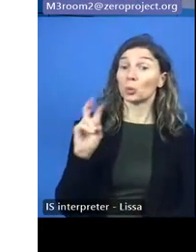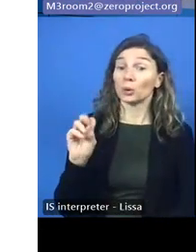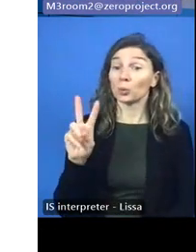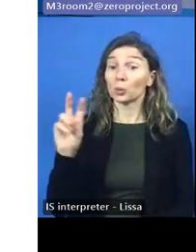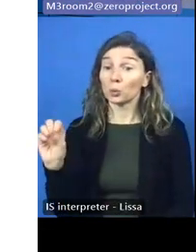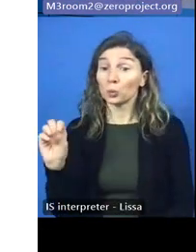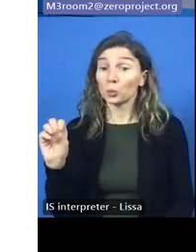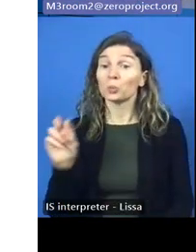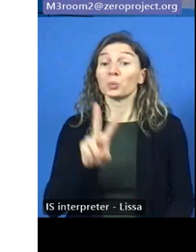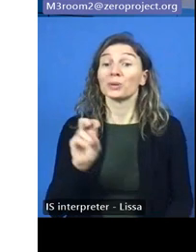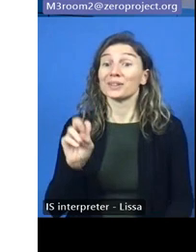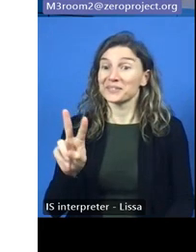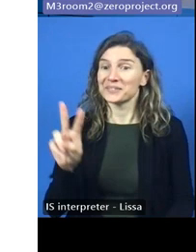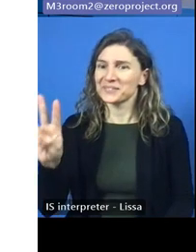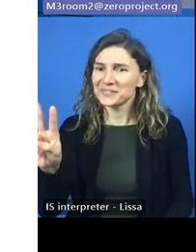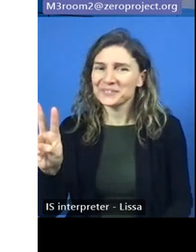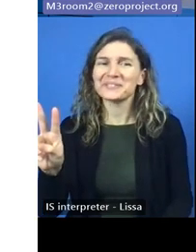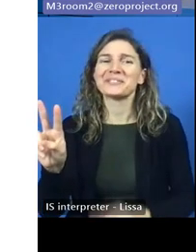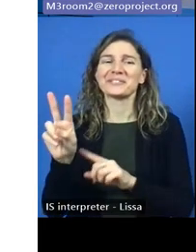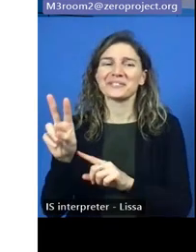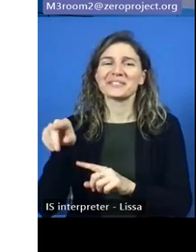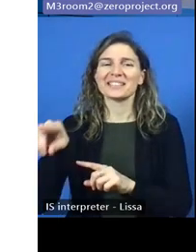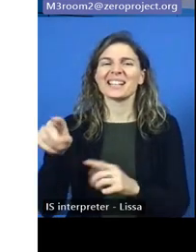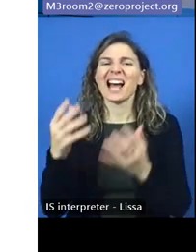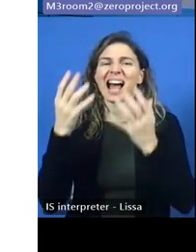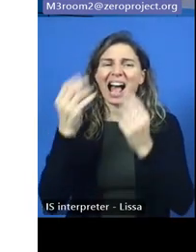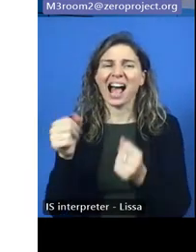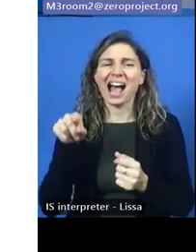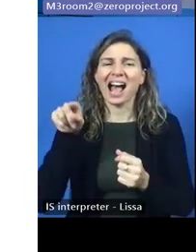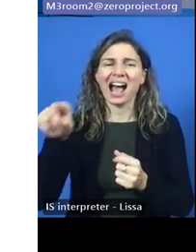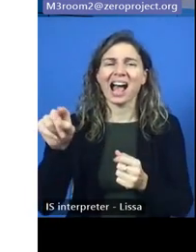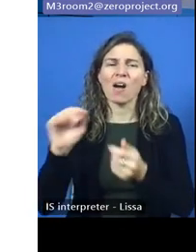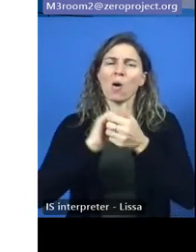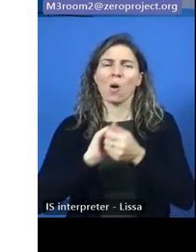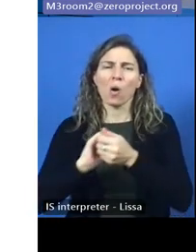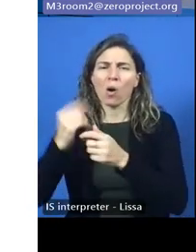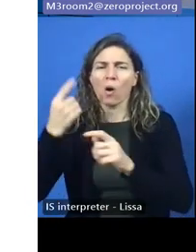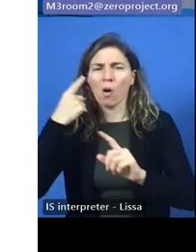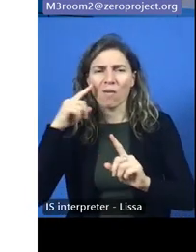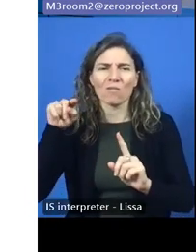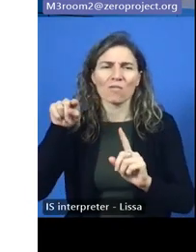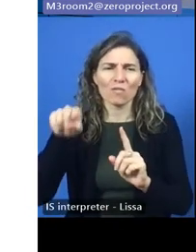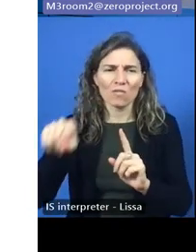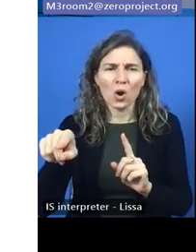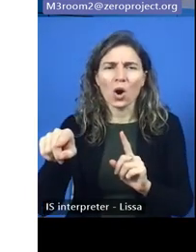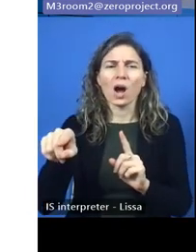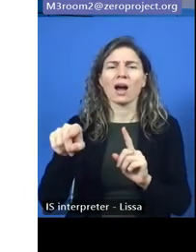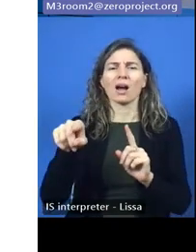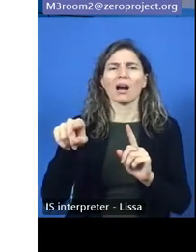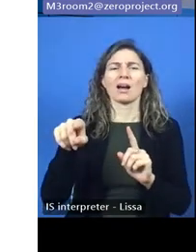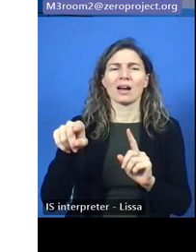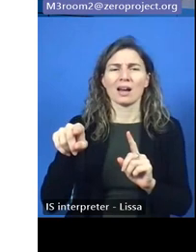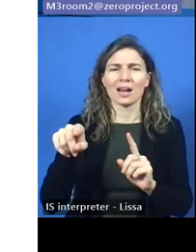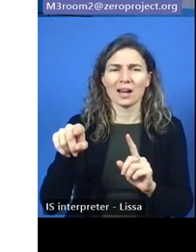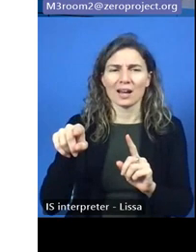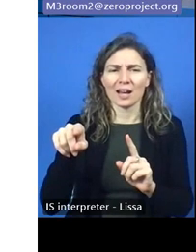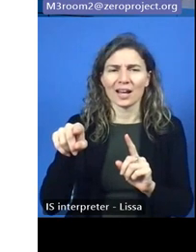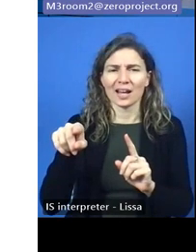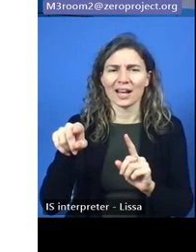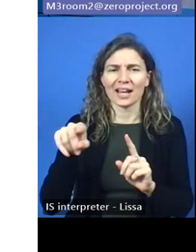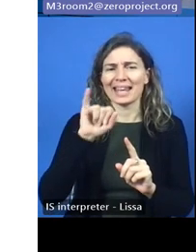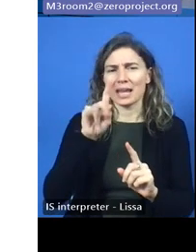the organization of Ibero-American State and Fundación SM, honored us with the Ibero